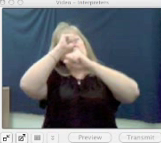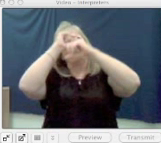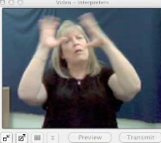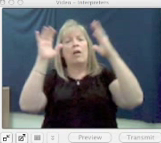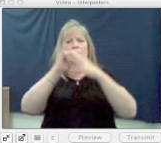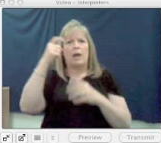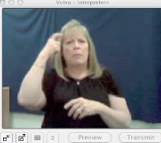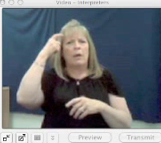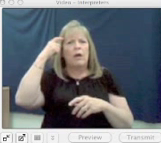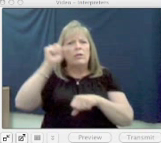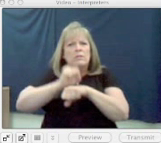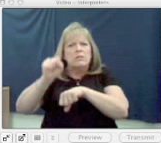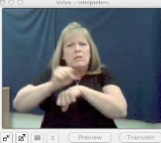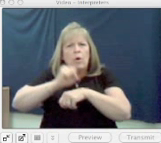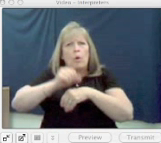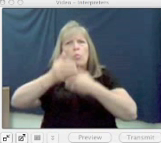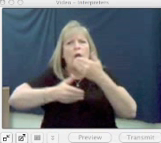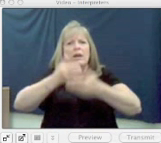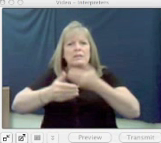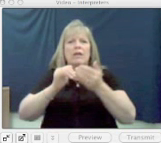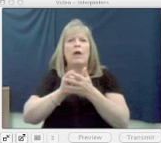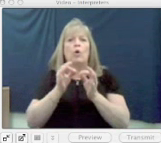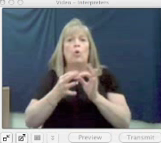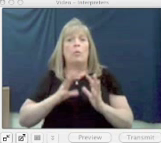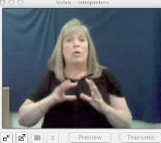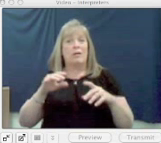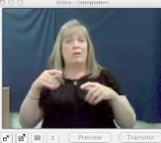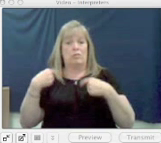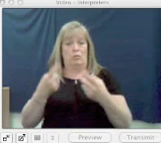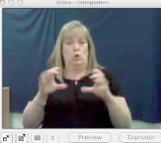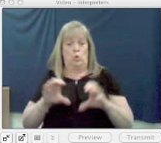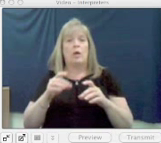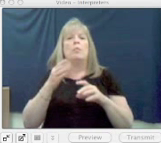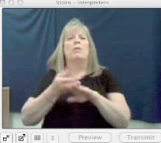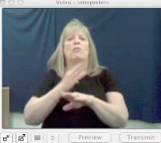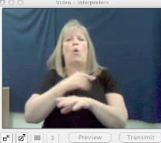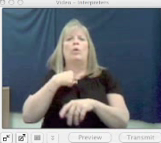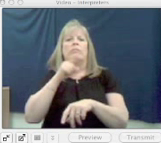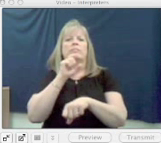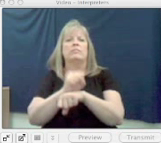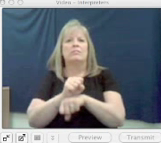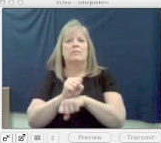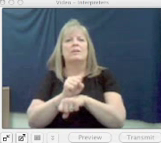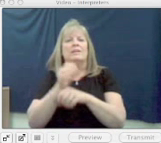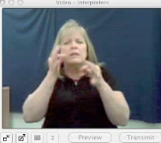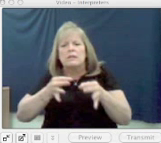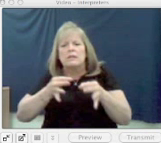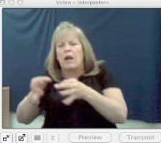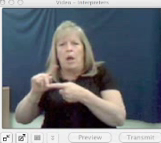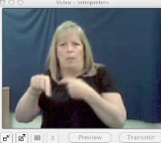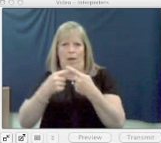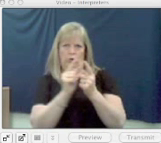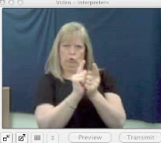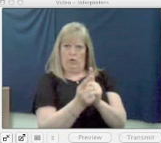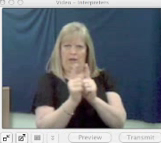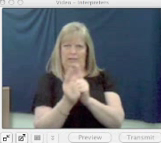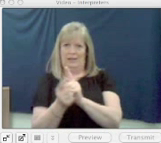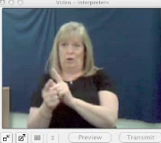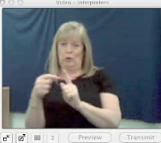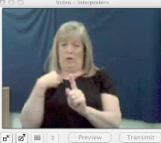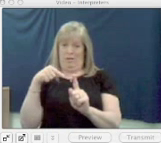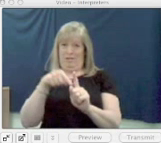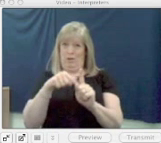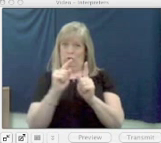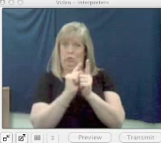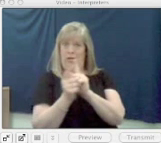are in before we make the actual translation decision. So I'll use that term to refer to the end product, if you